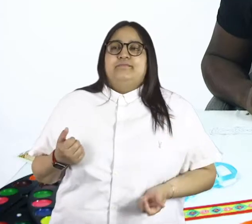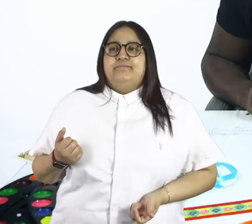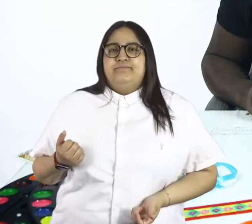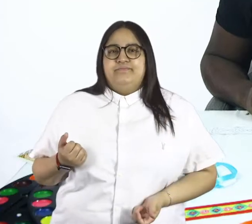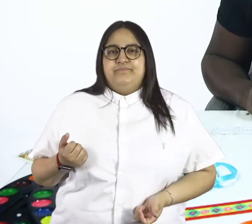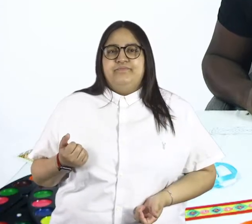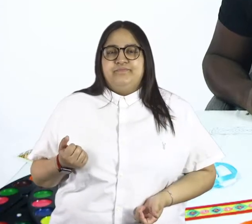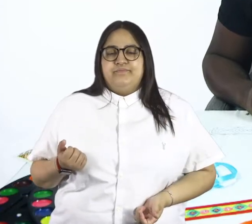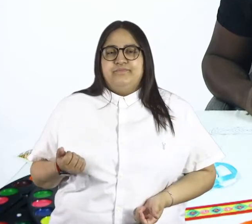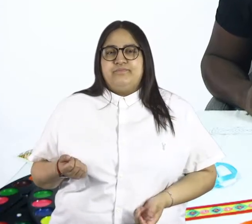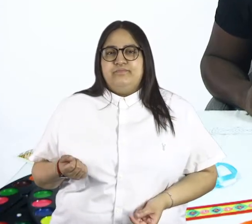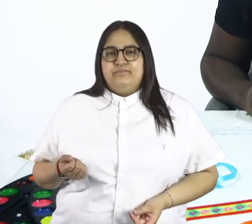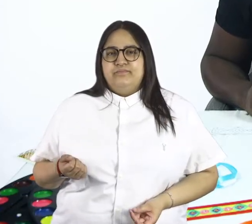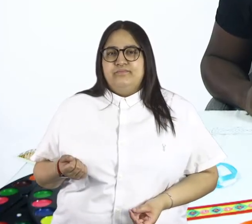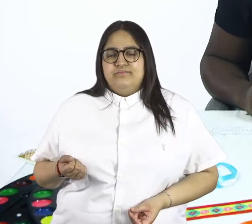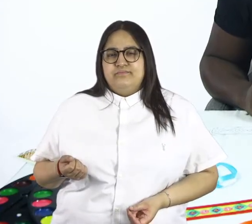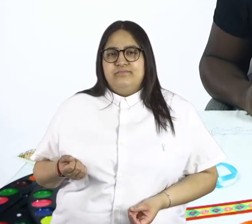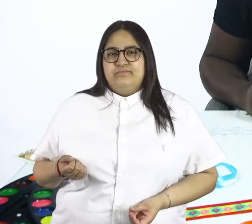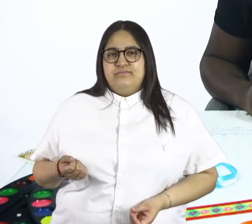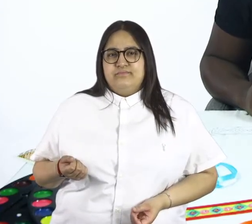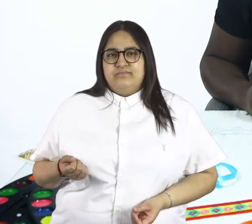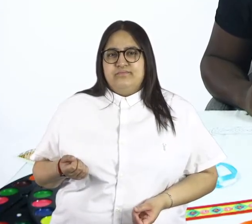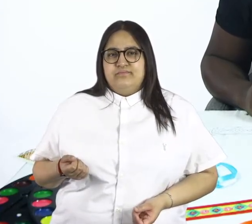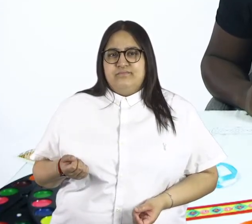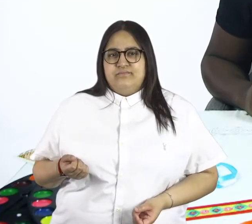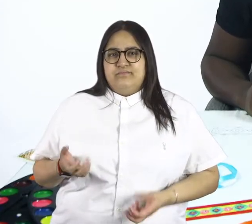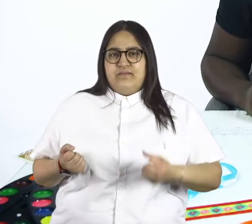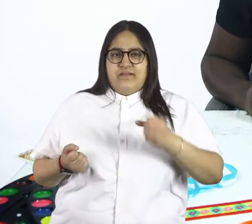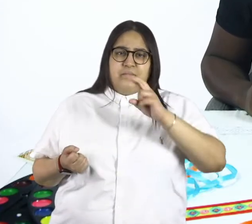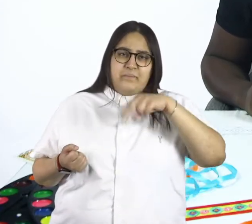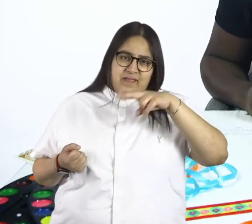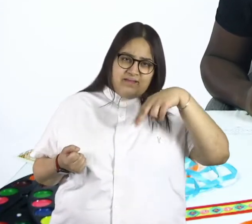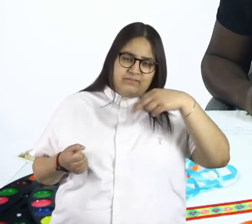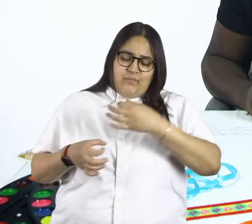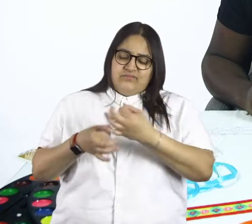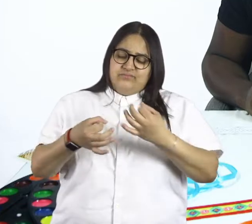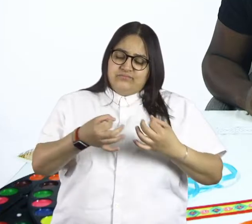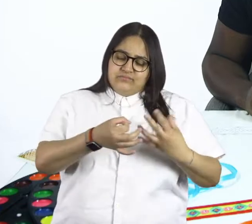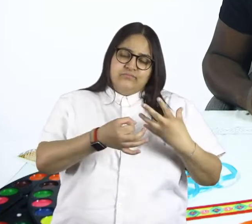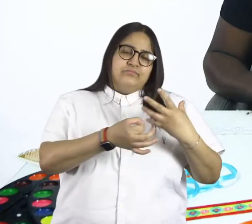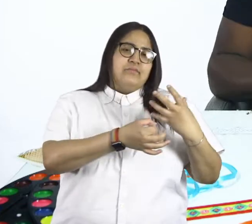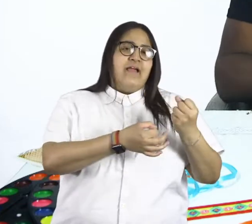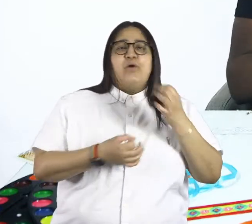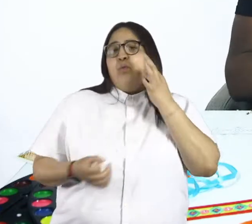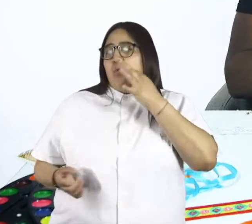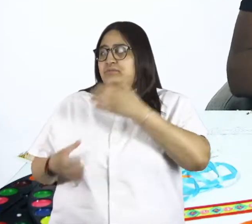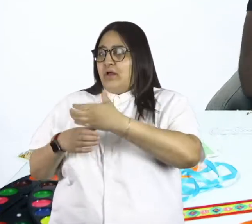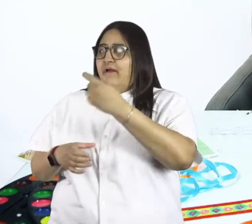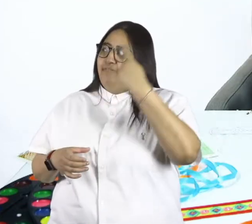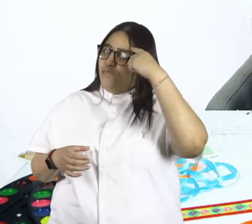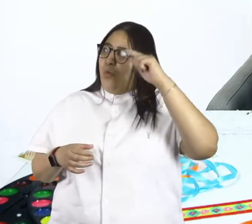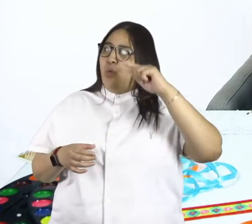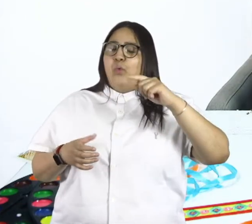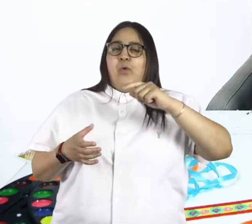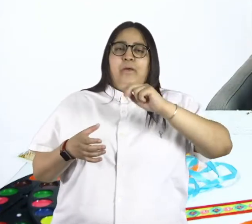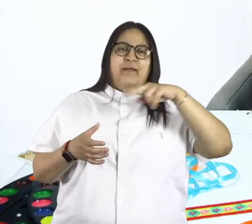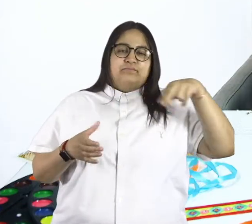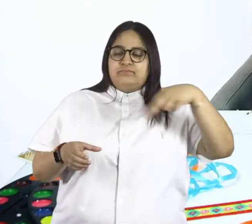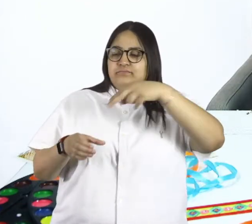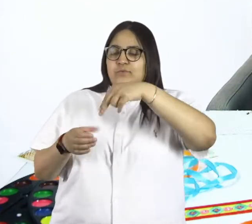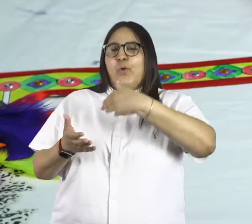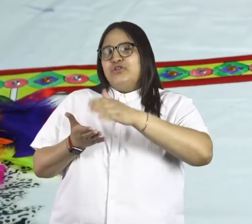we'll just leave that there. We've got some paint pots as well. We've got water to wash off our paintbrushes. Here are our